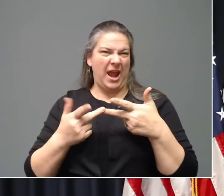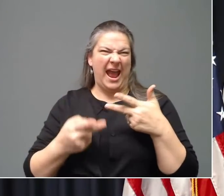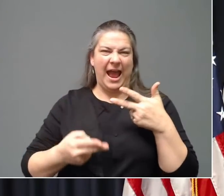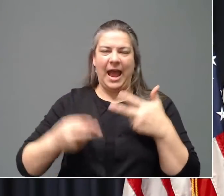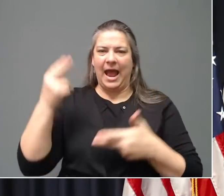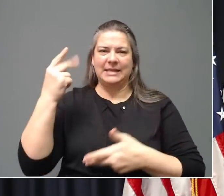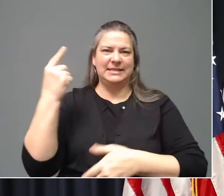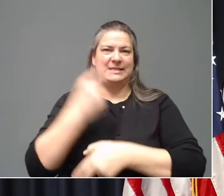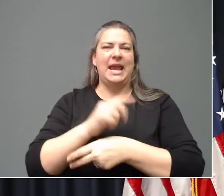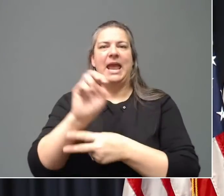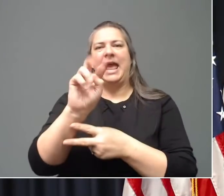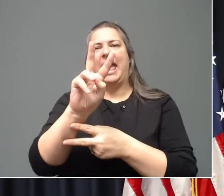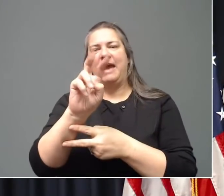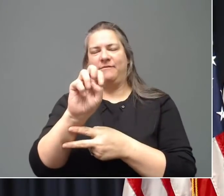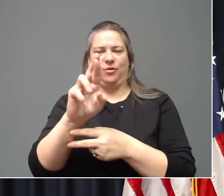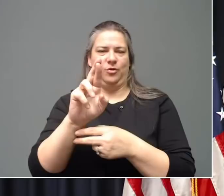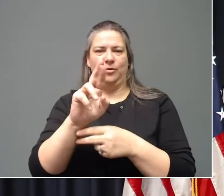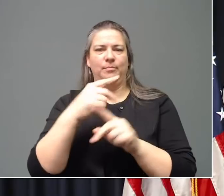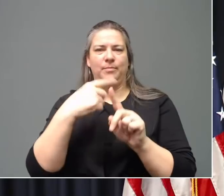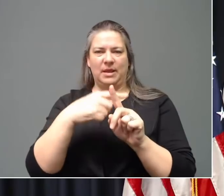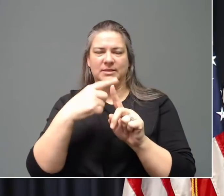of new cases.